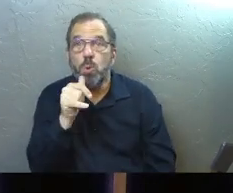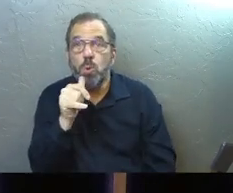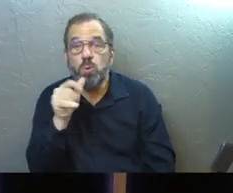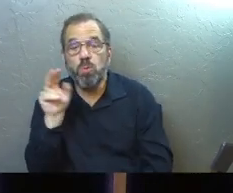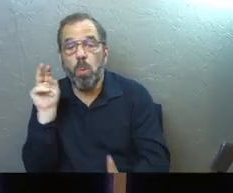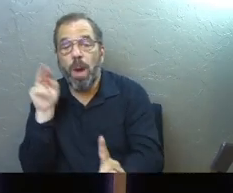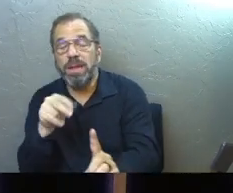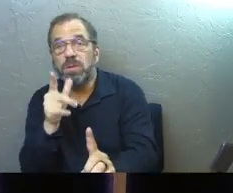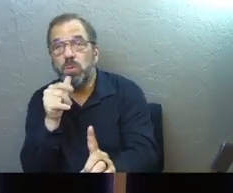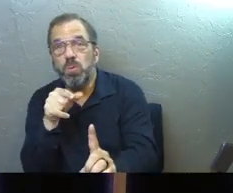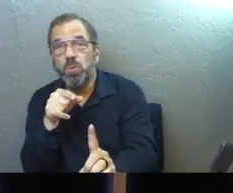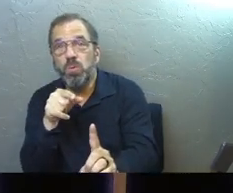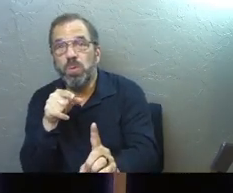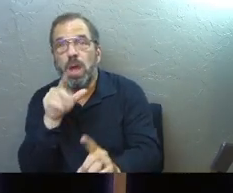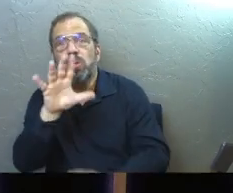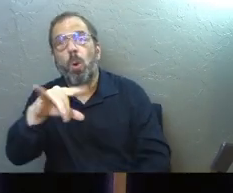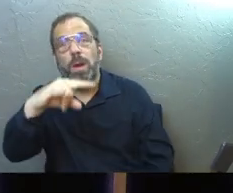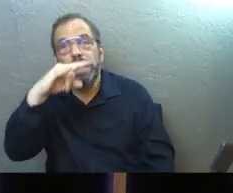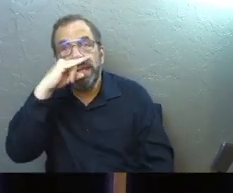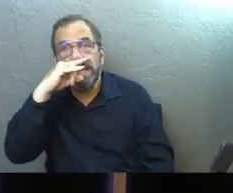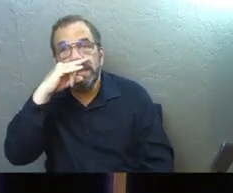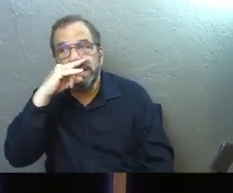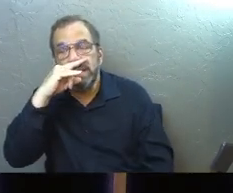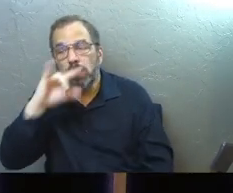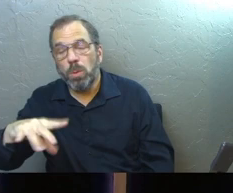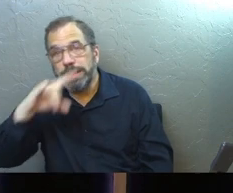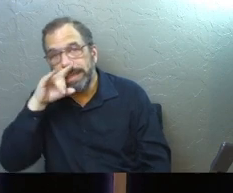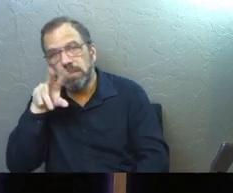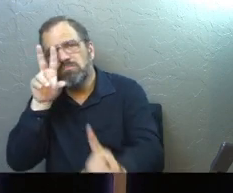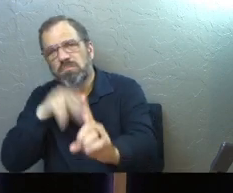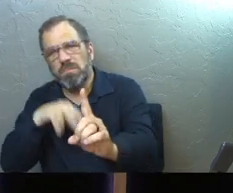watching? The next generation, they're always watching.